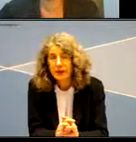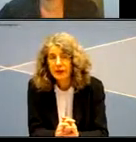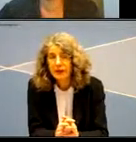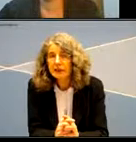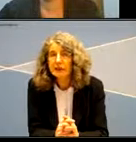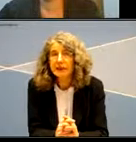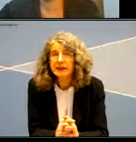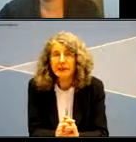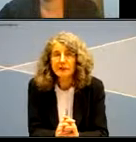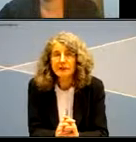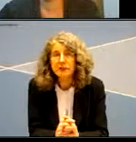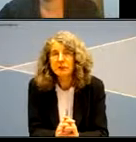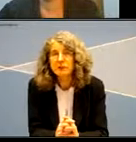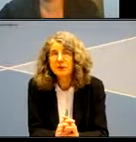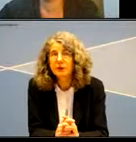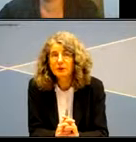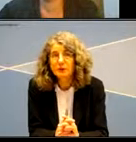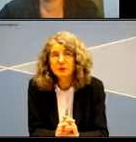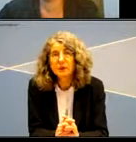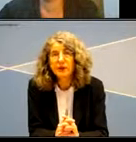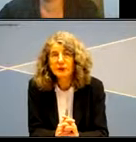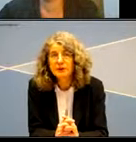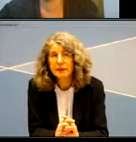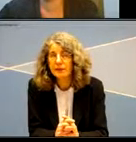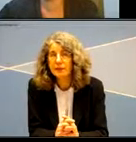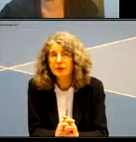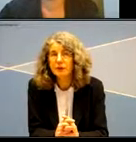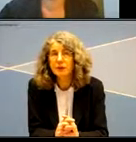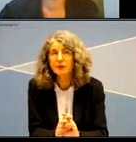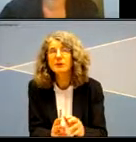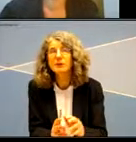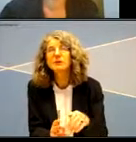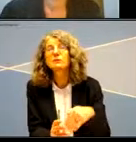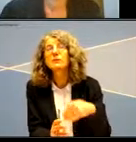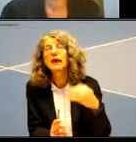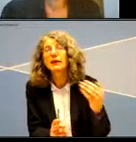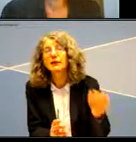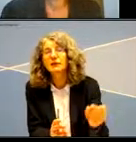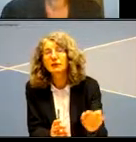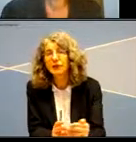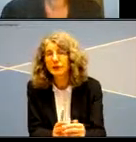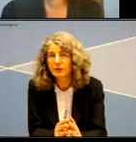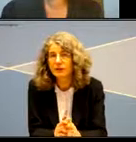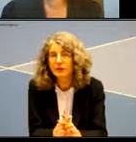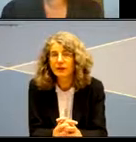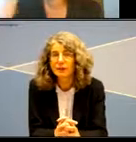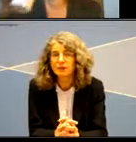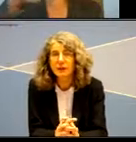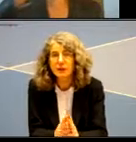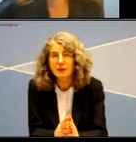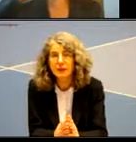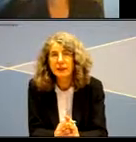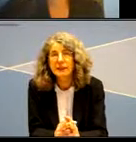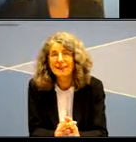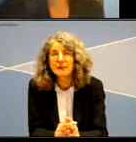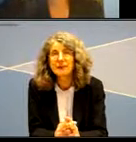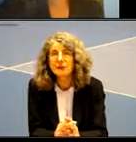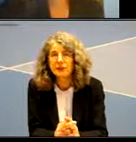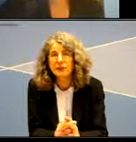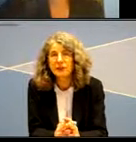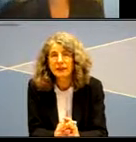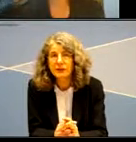Finally, and that is not to be forgotten, on the other side, we want the consumer to be active, and therefore we have to make sure that